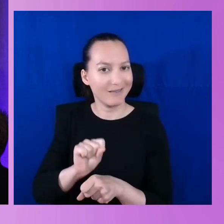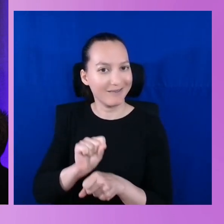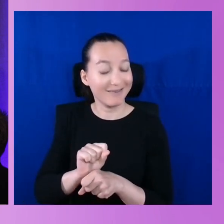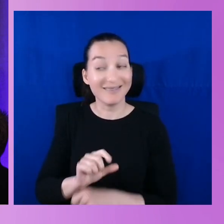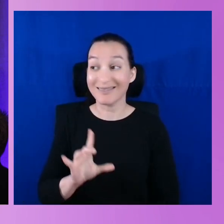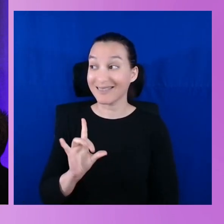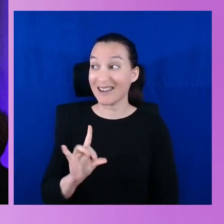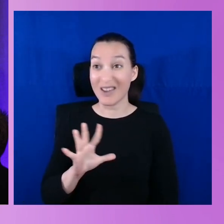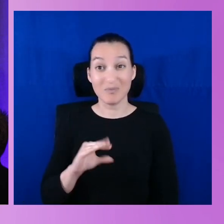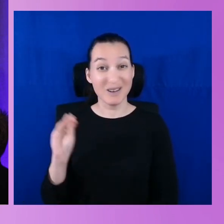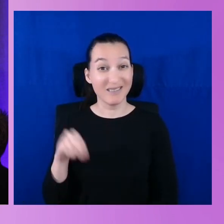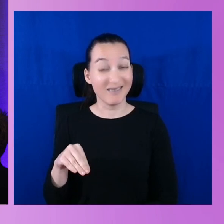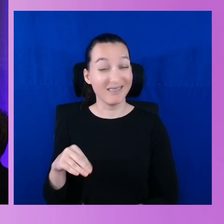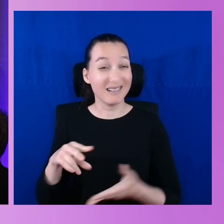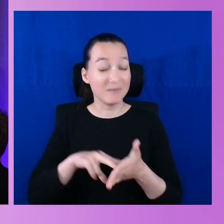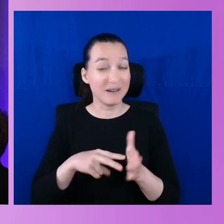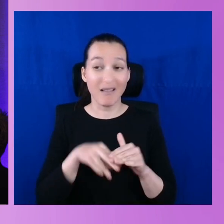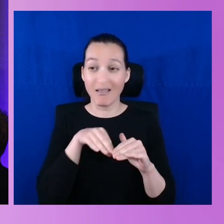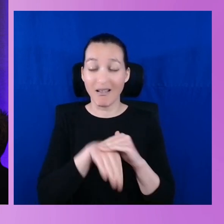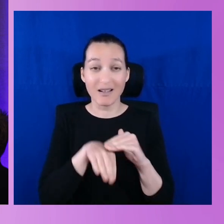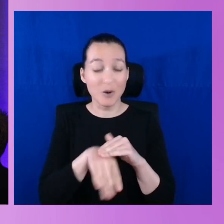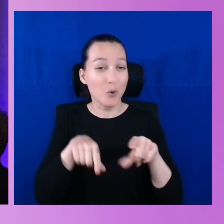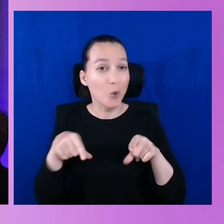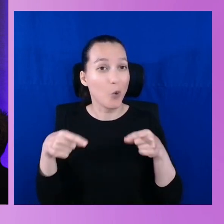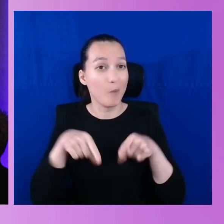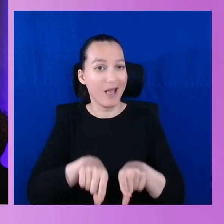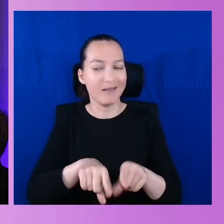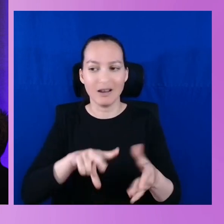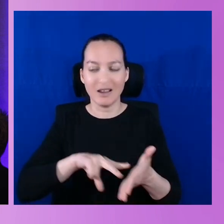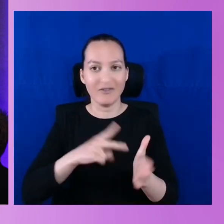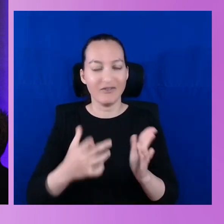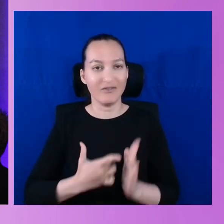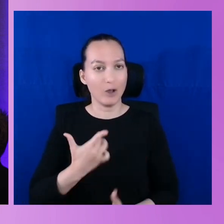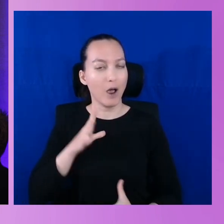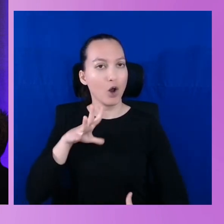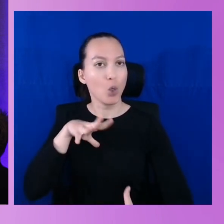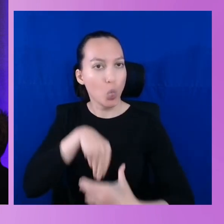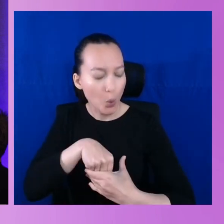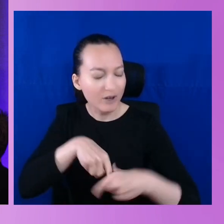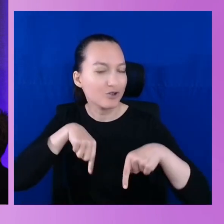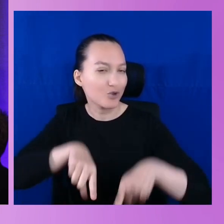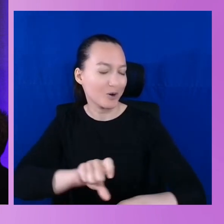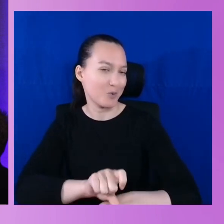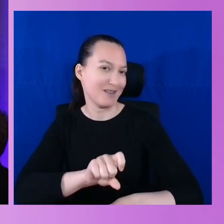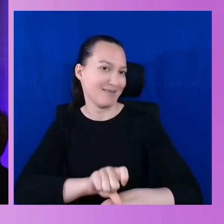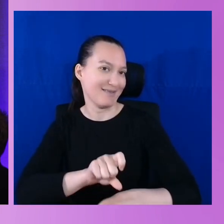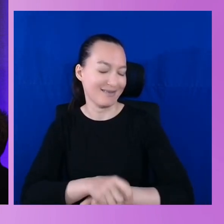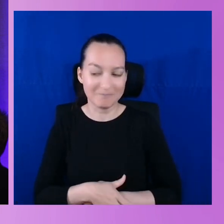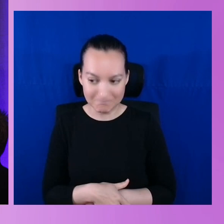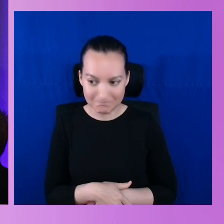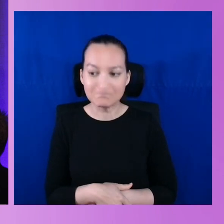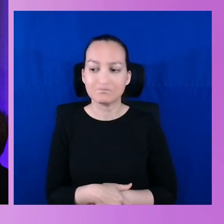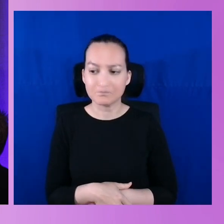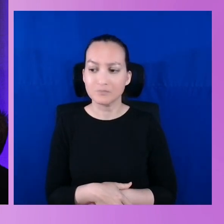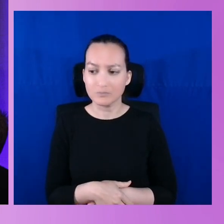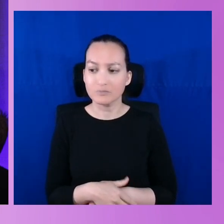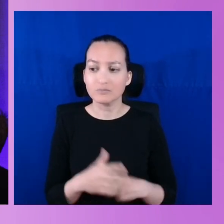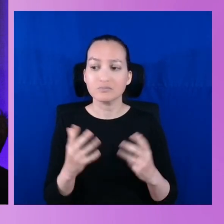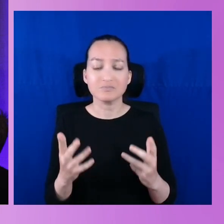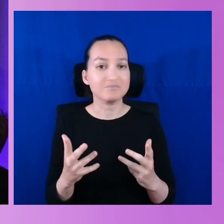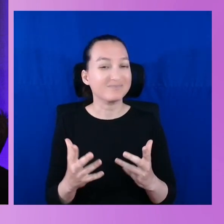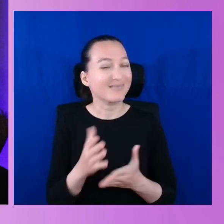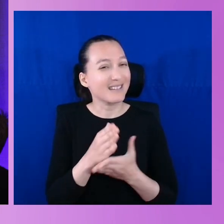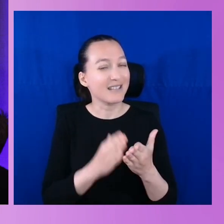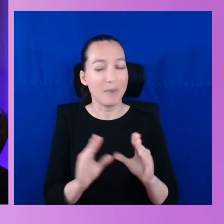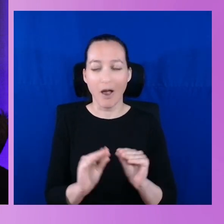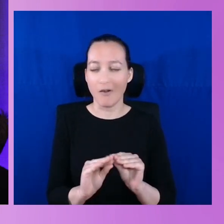said having access to Copilot enabled them to feel more included in the workplace. So I think there's some that's very obvious, but I